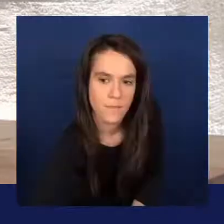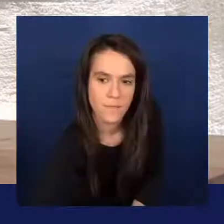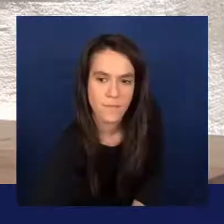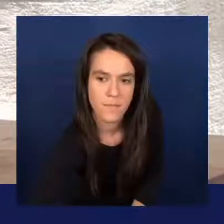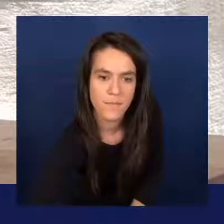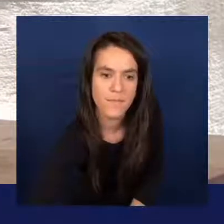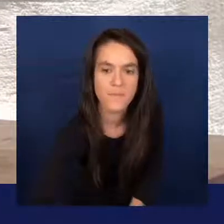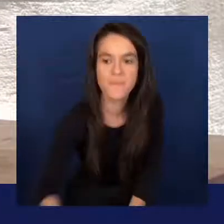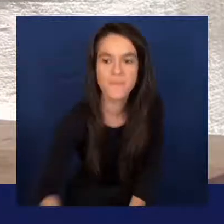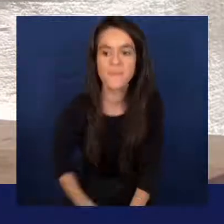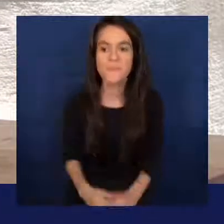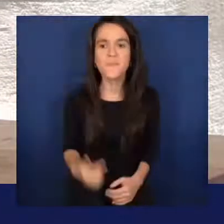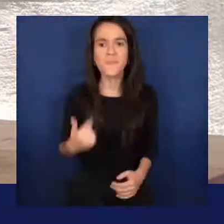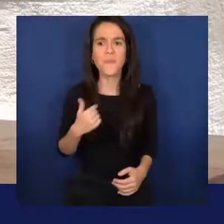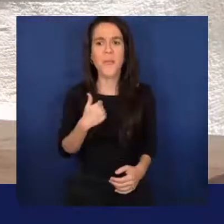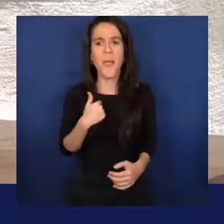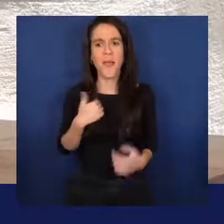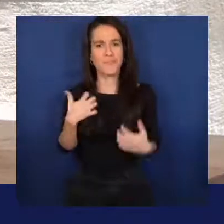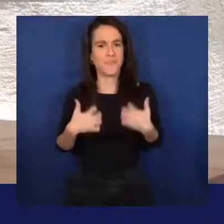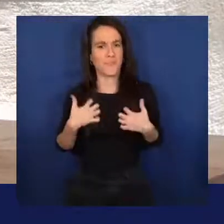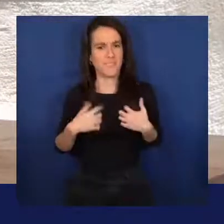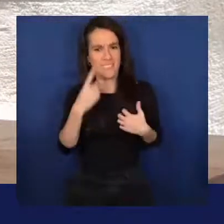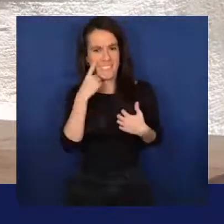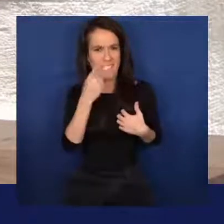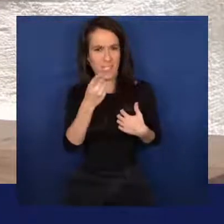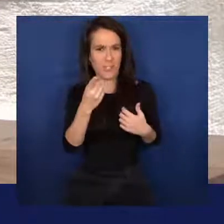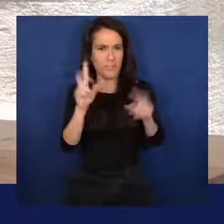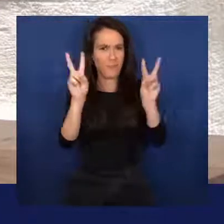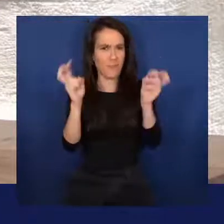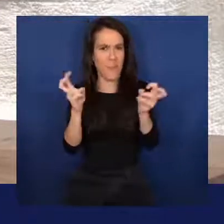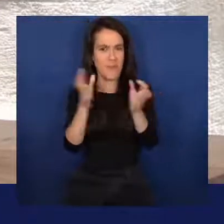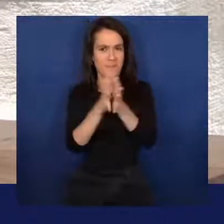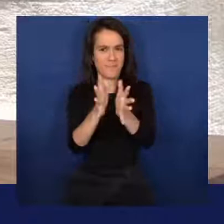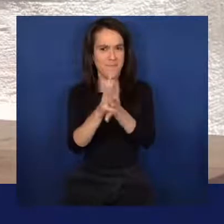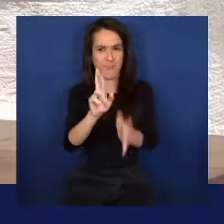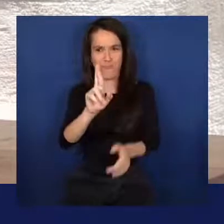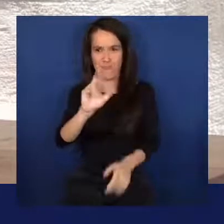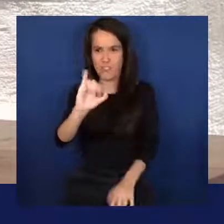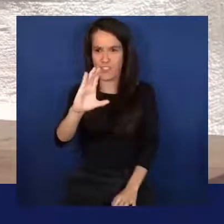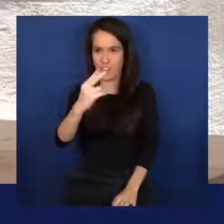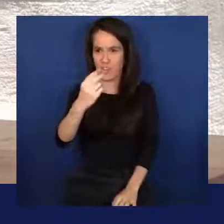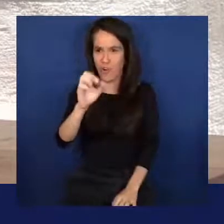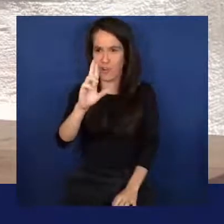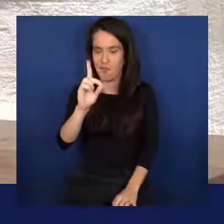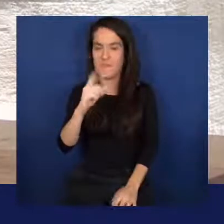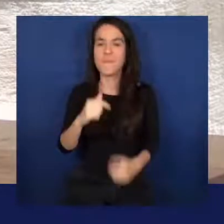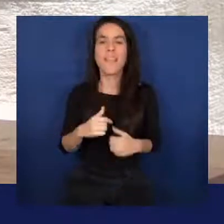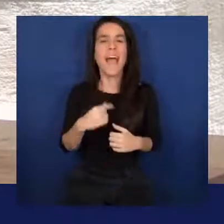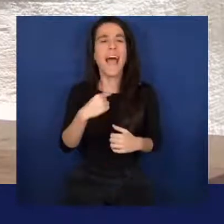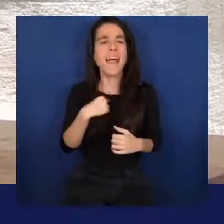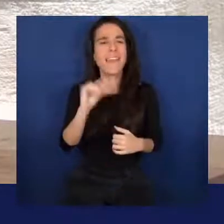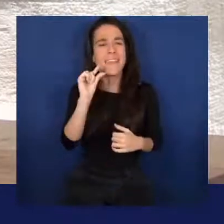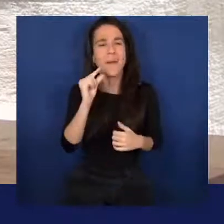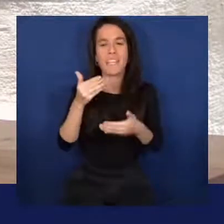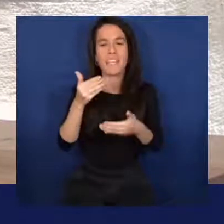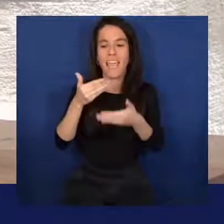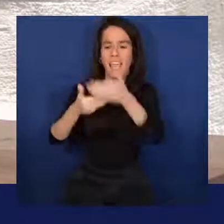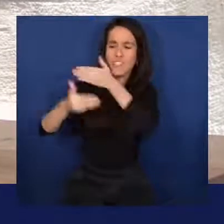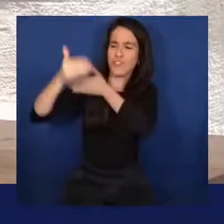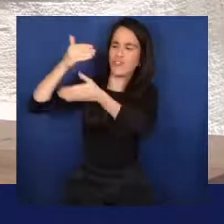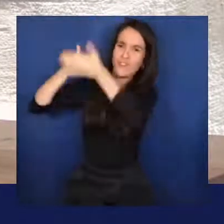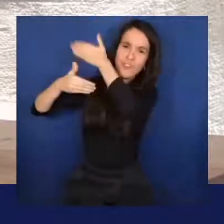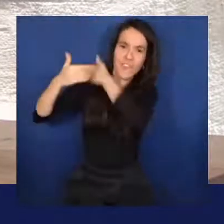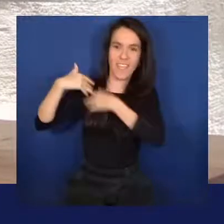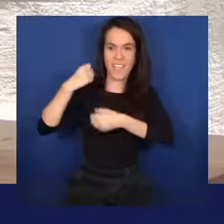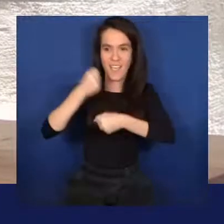not at all. You should see the set that we have Well, over here. I find myself we're doing running, history work a like lot 5 these laptops, days, but not then only the around